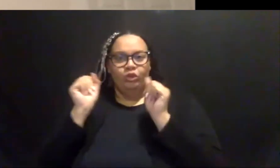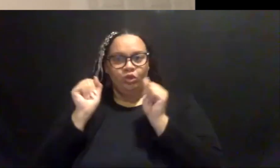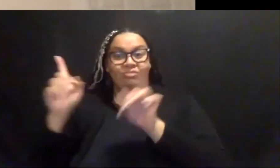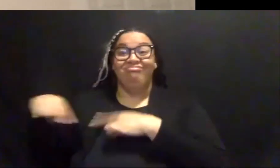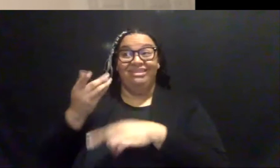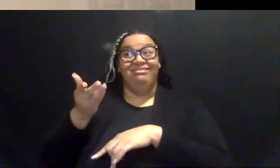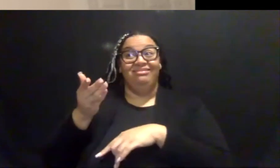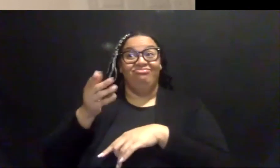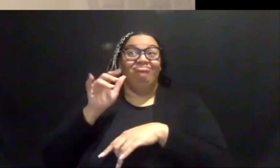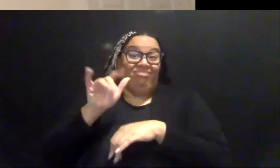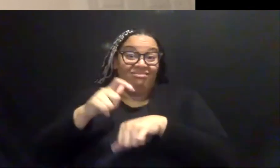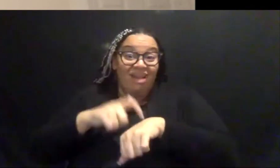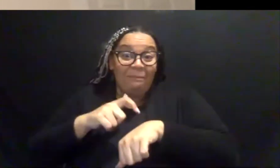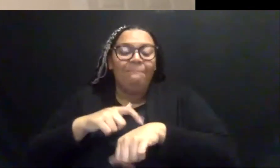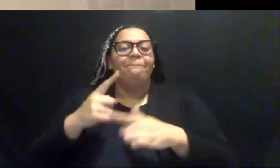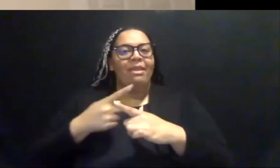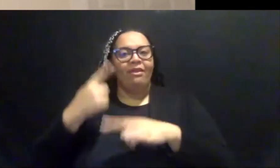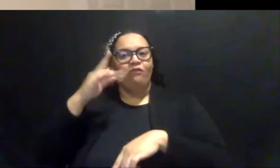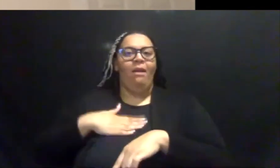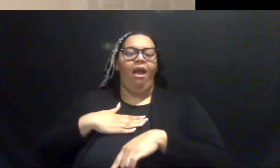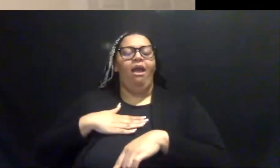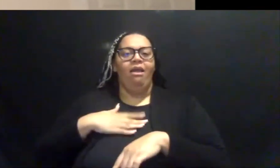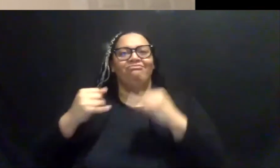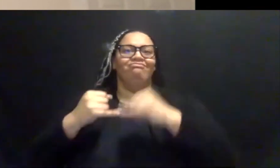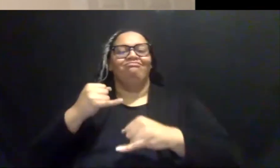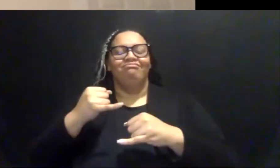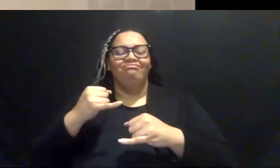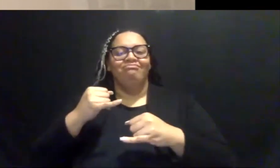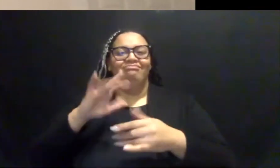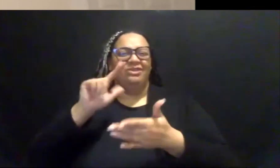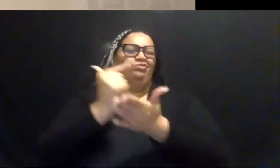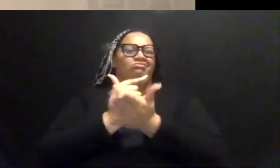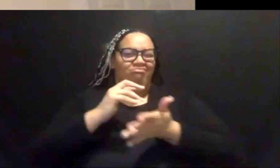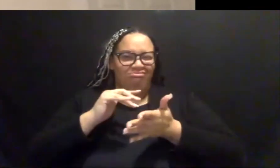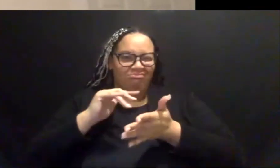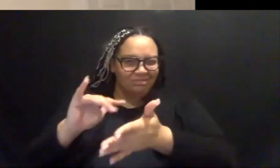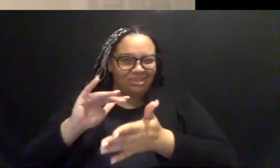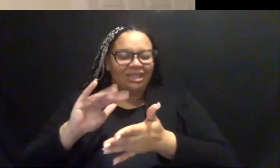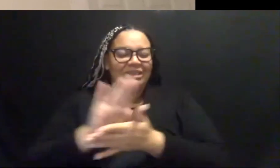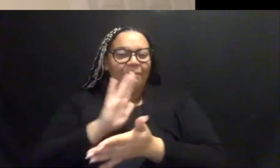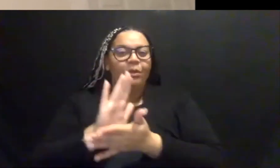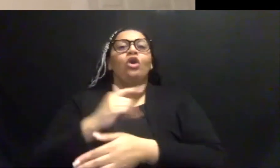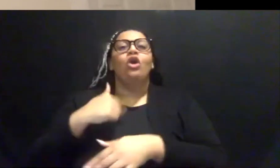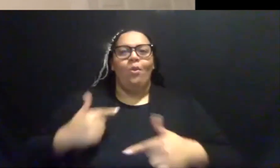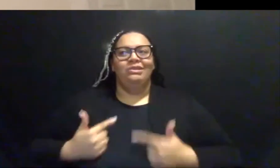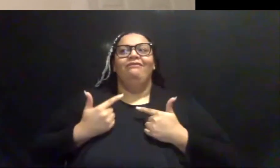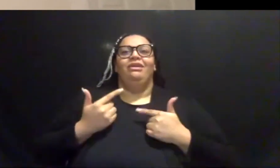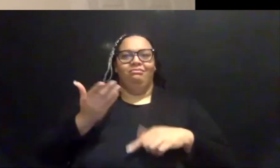then for my dissertation, I spent 17 months living there, actually in that rainforest that I showed you with the